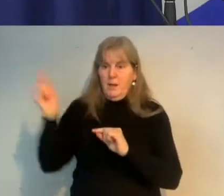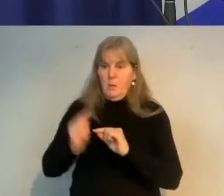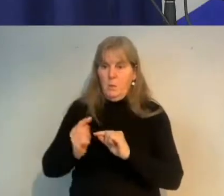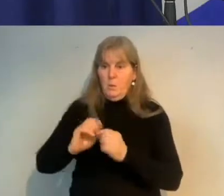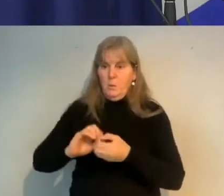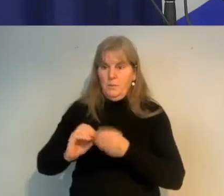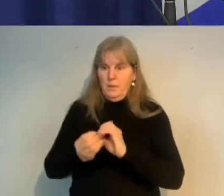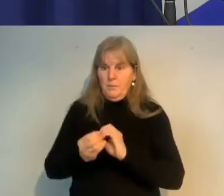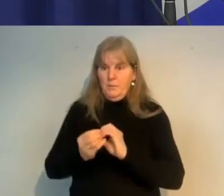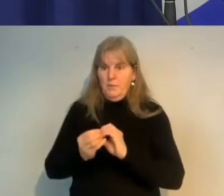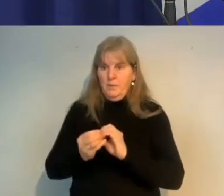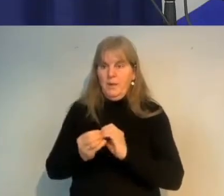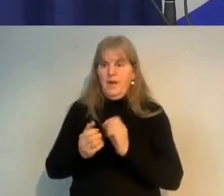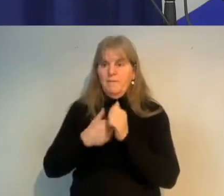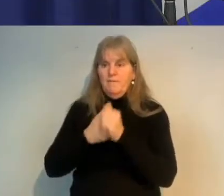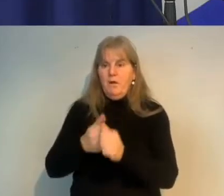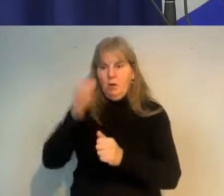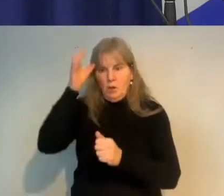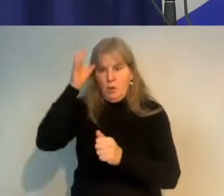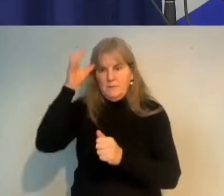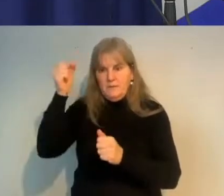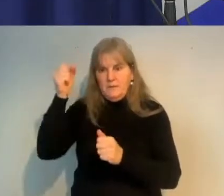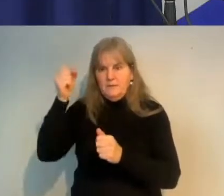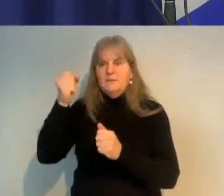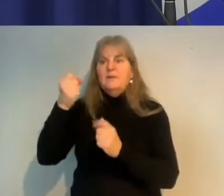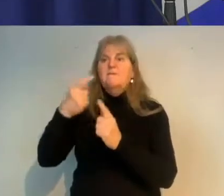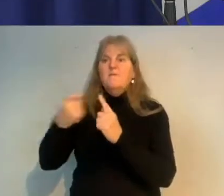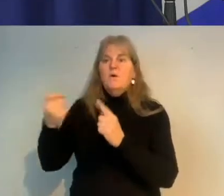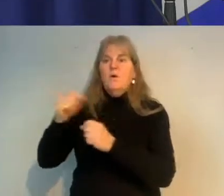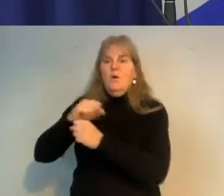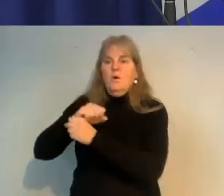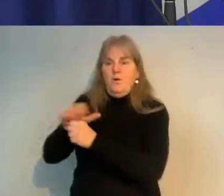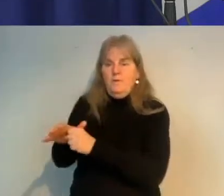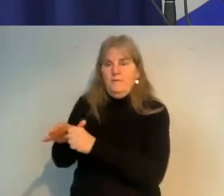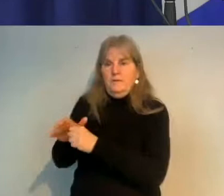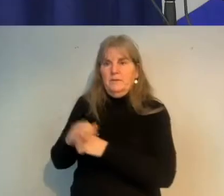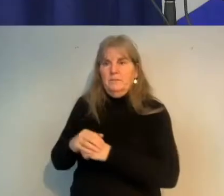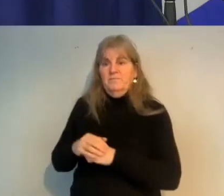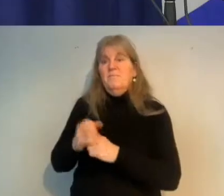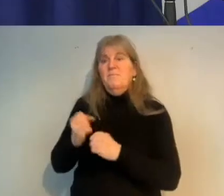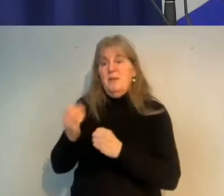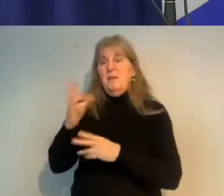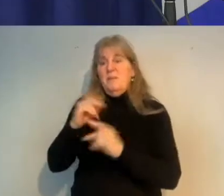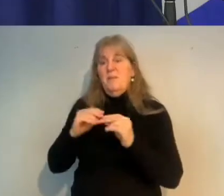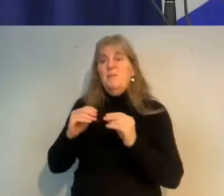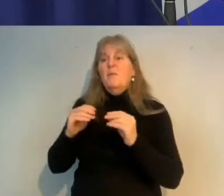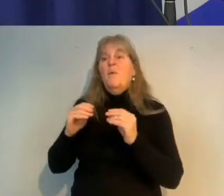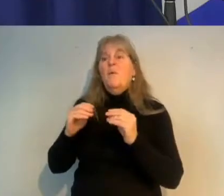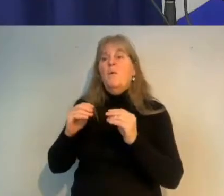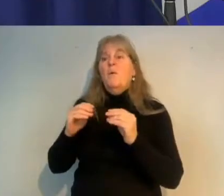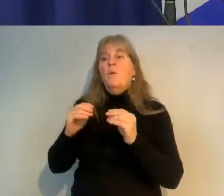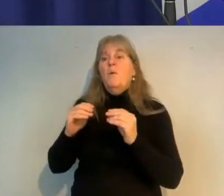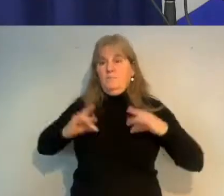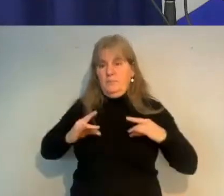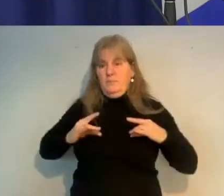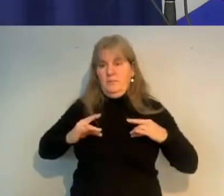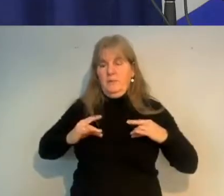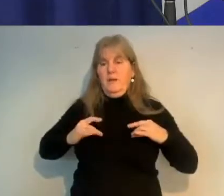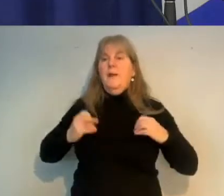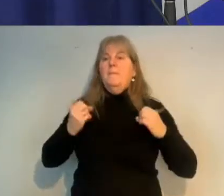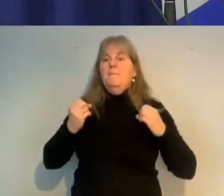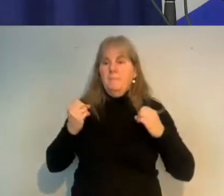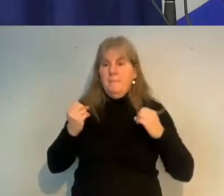sense. Many people will become infected and many people will be off work, more than we've had in previous